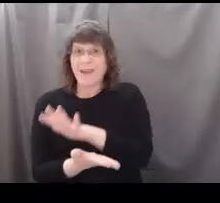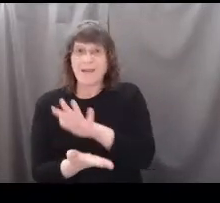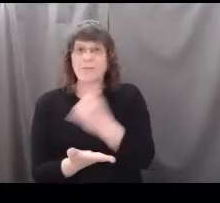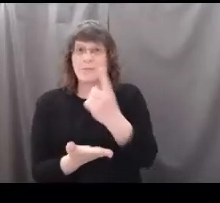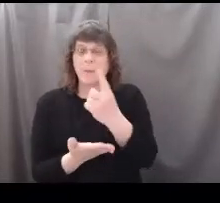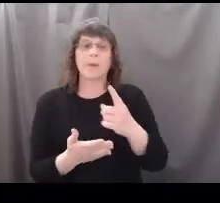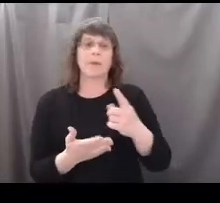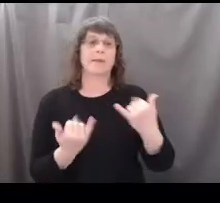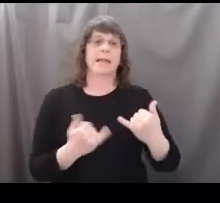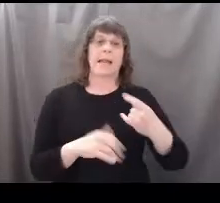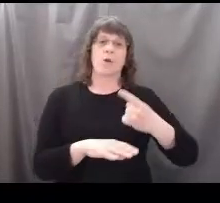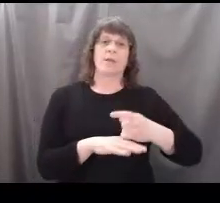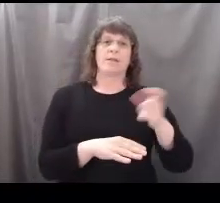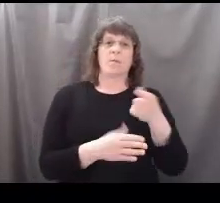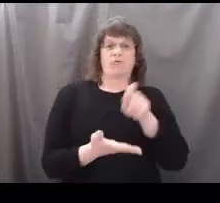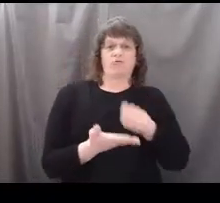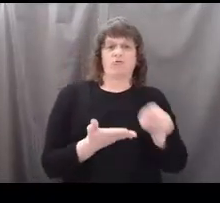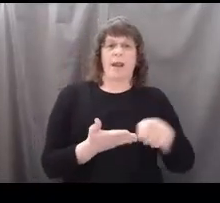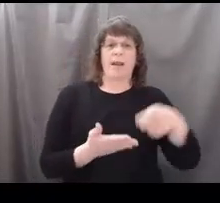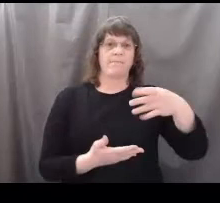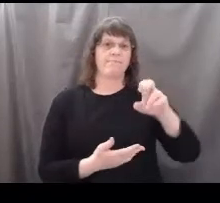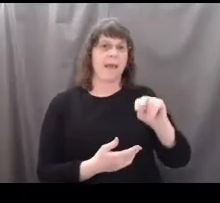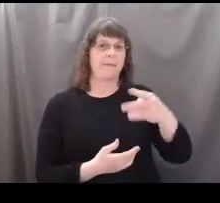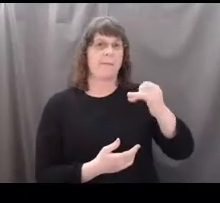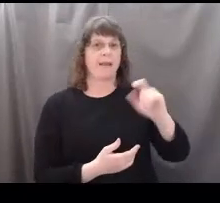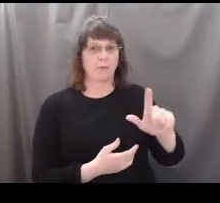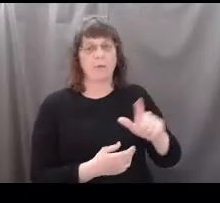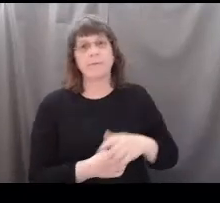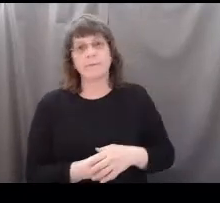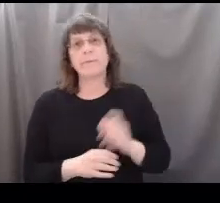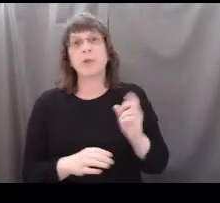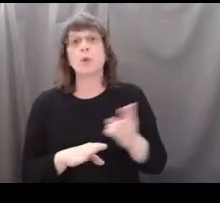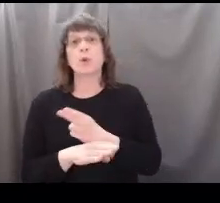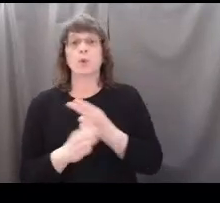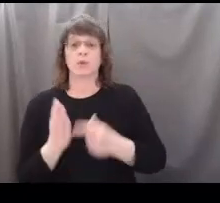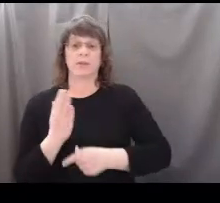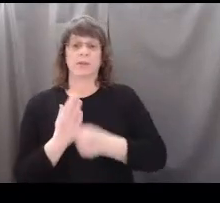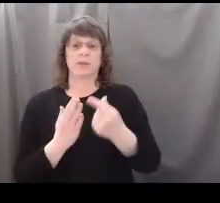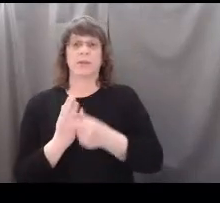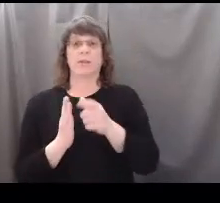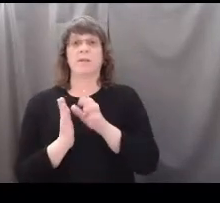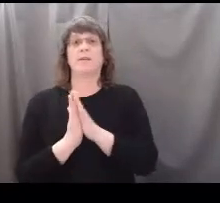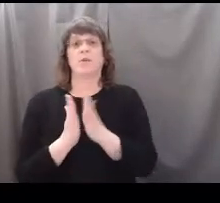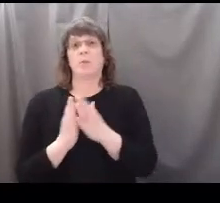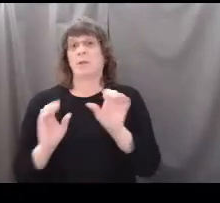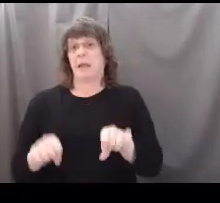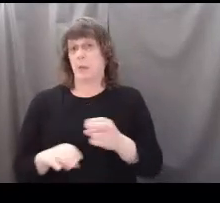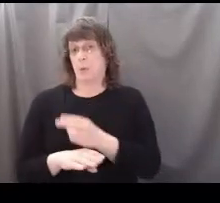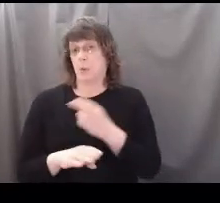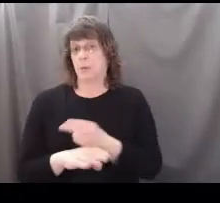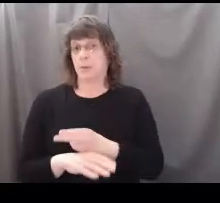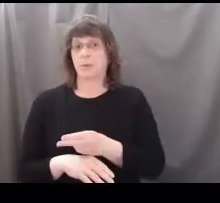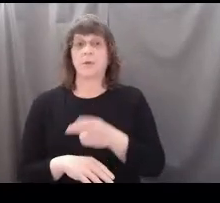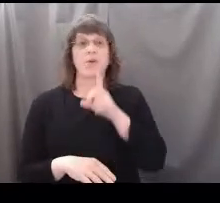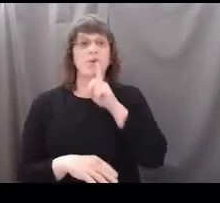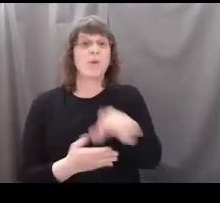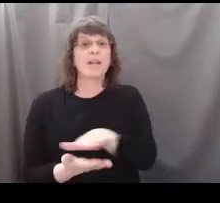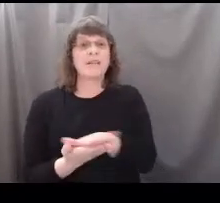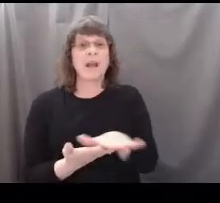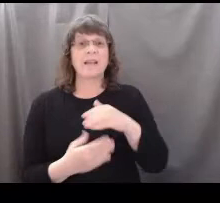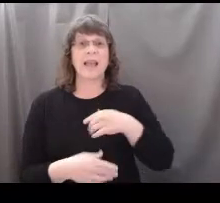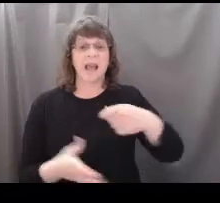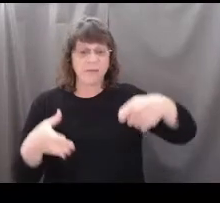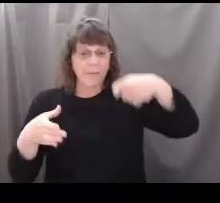you need a piece of paper, or you can use your field study notebook from outdoor school. And it would be really nice to have a